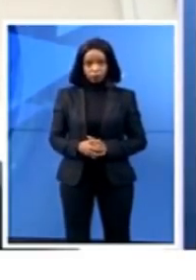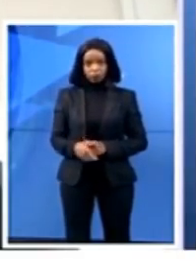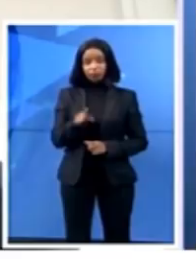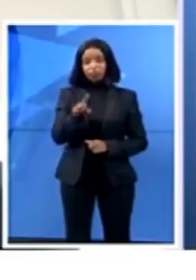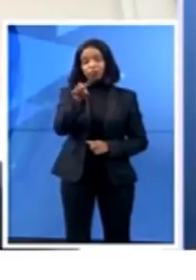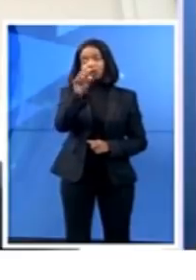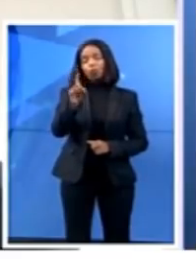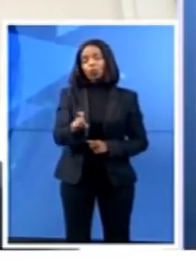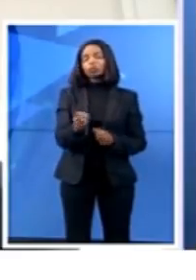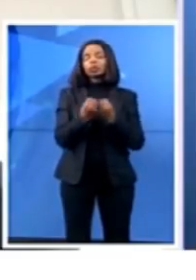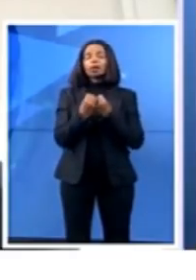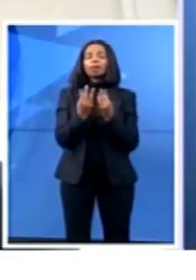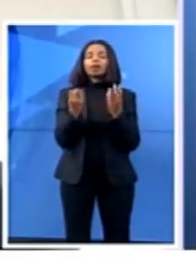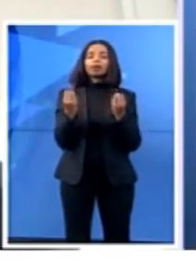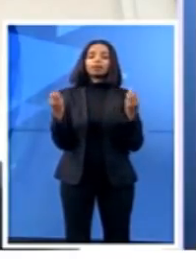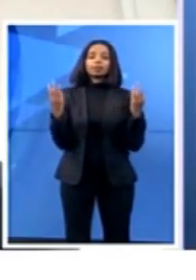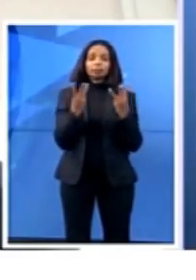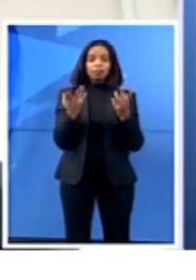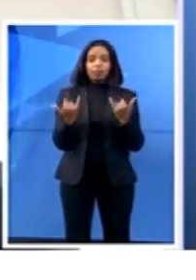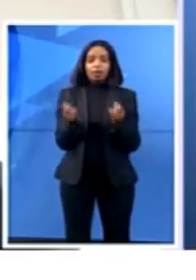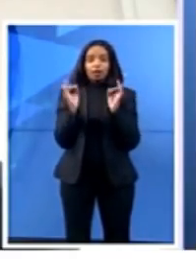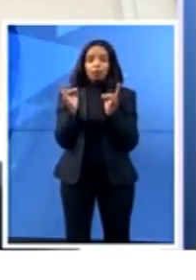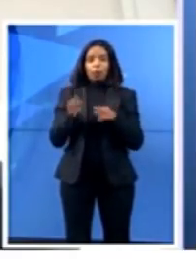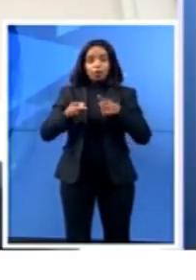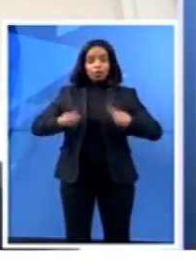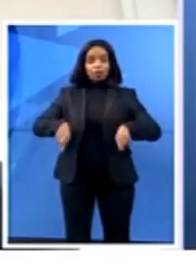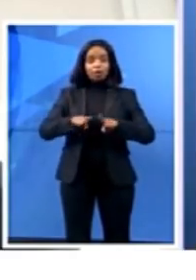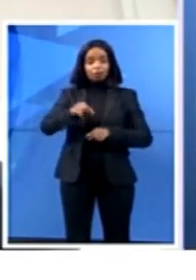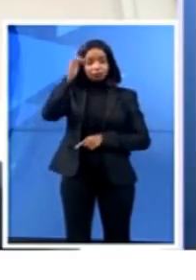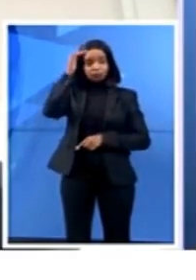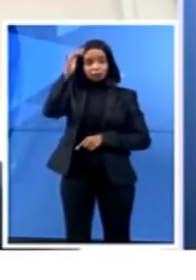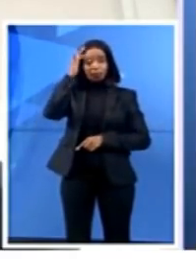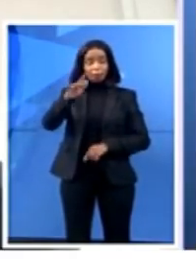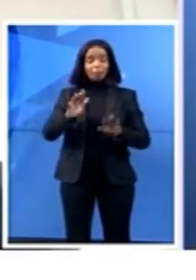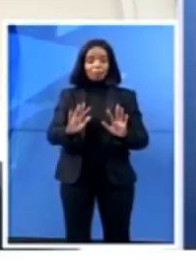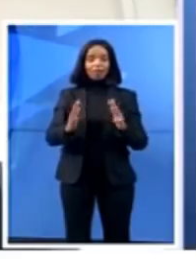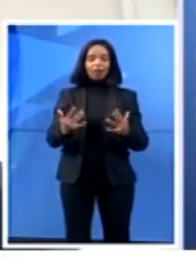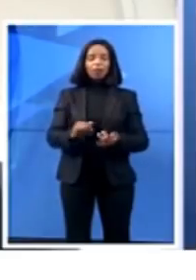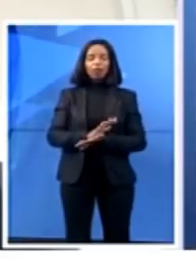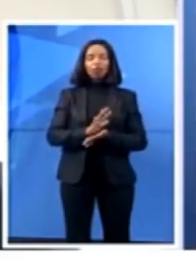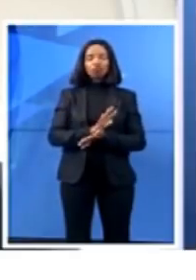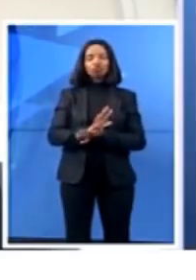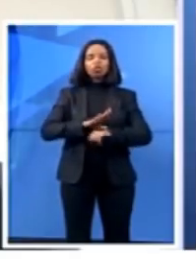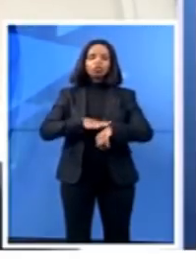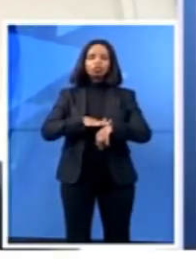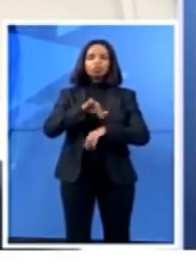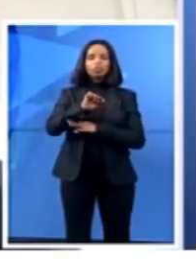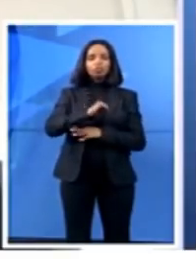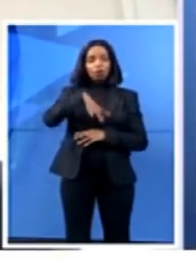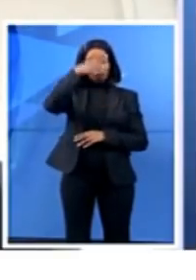home have, and we do appreciate your time, Professor. Professor Helen Rees, one of the South African Solidarity